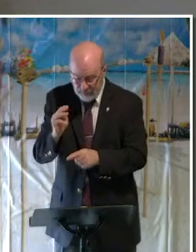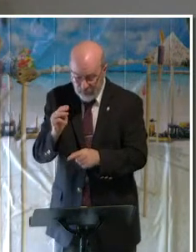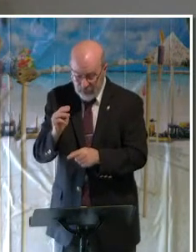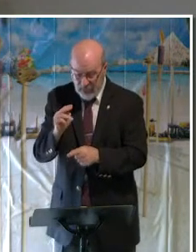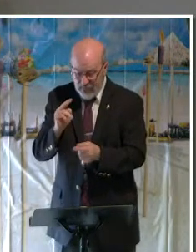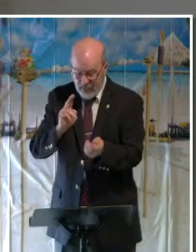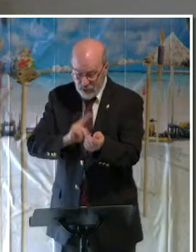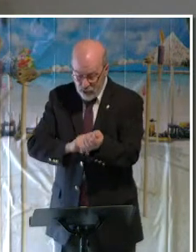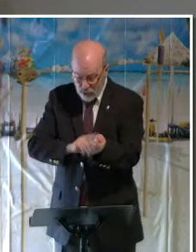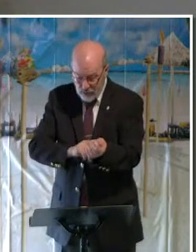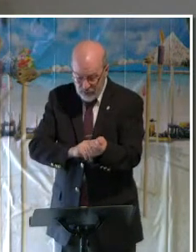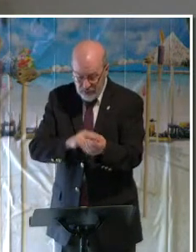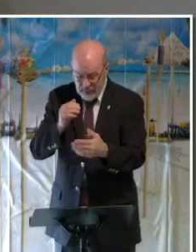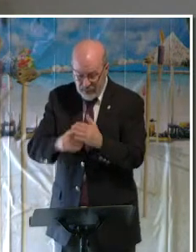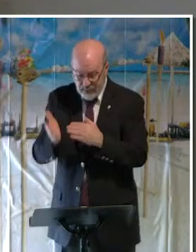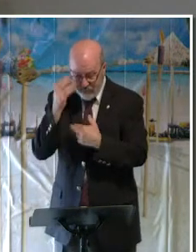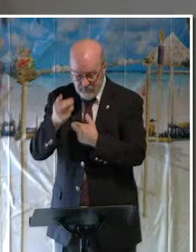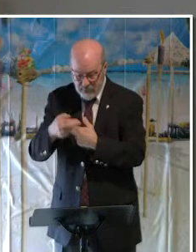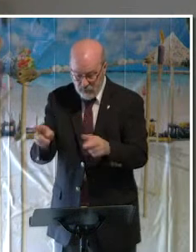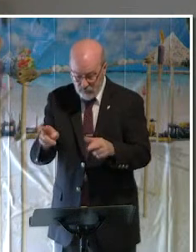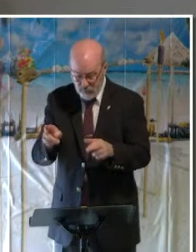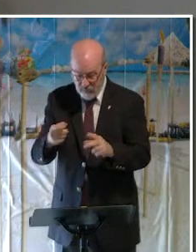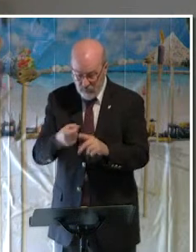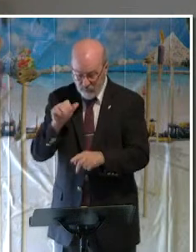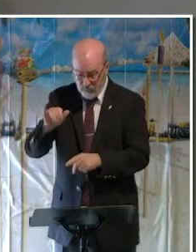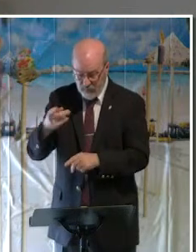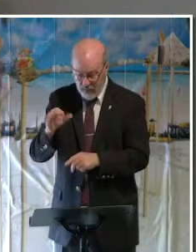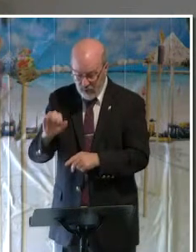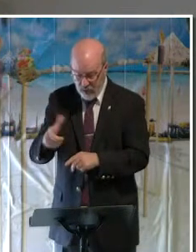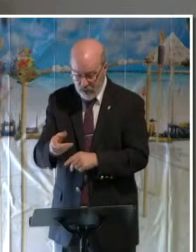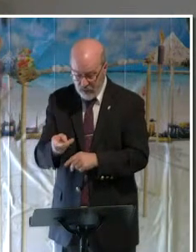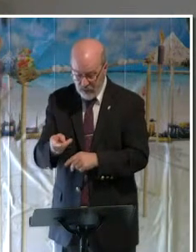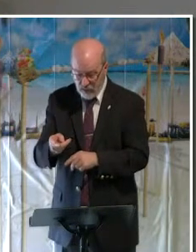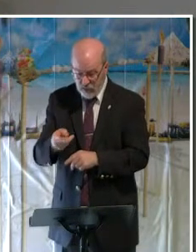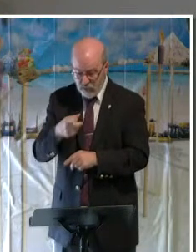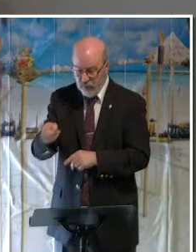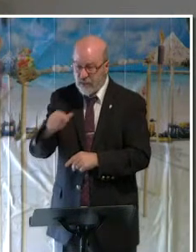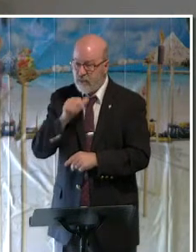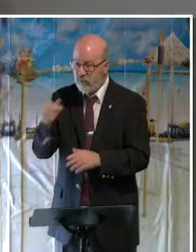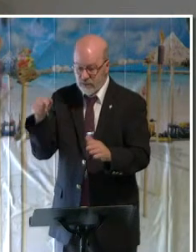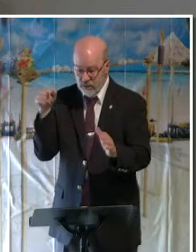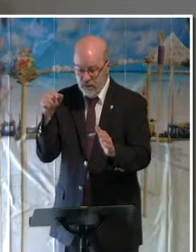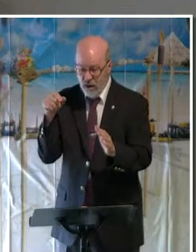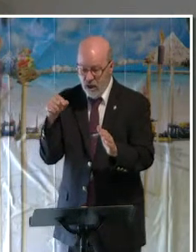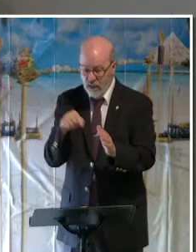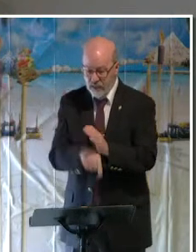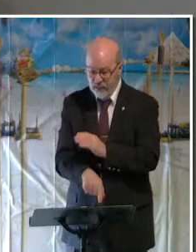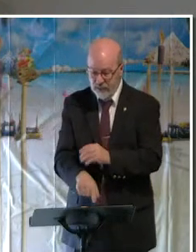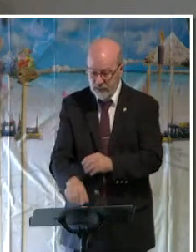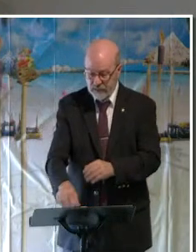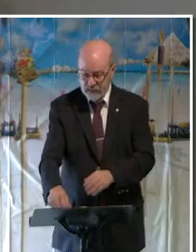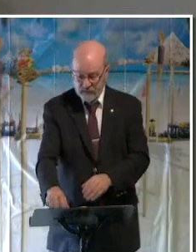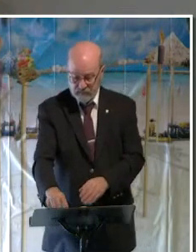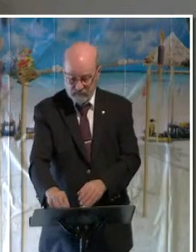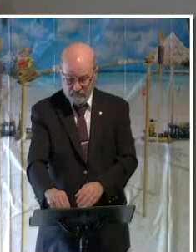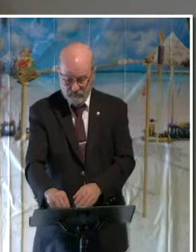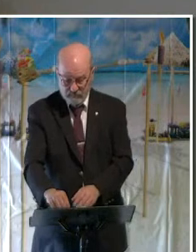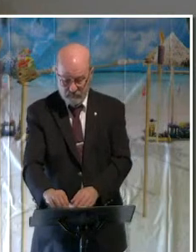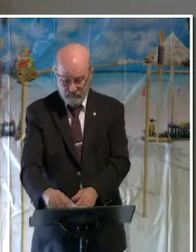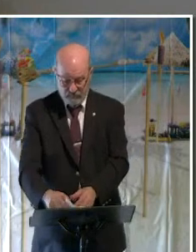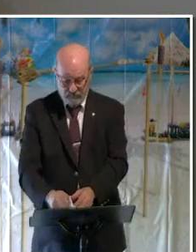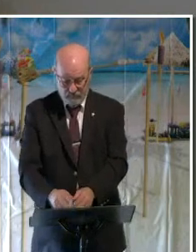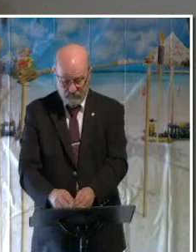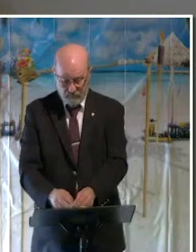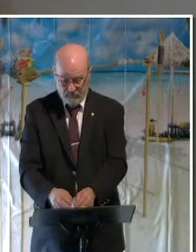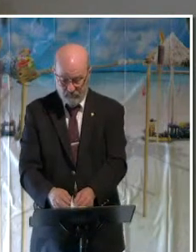and his nurse, in the bedchamber from Athaliah, so that he was not